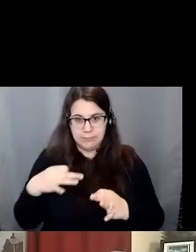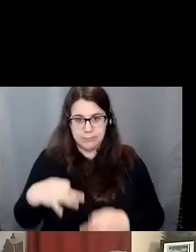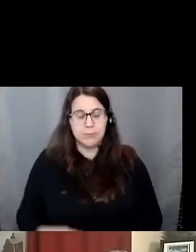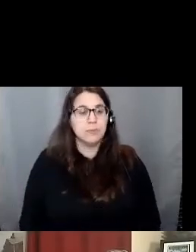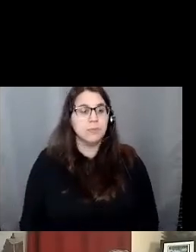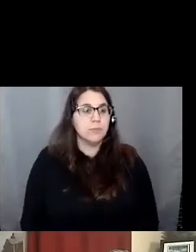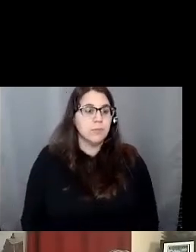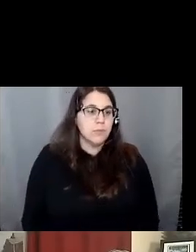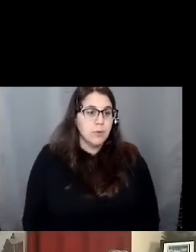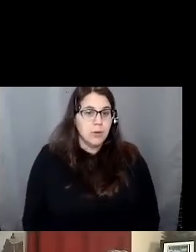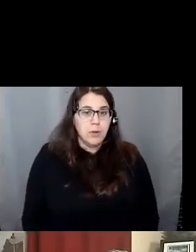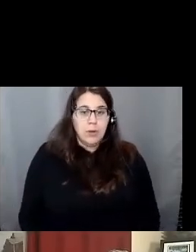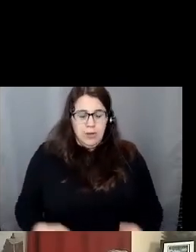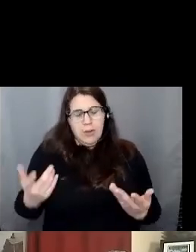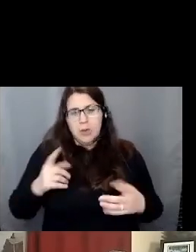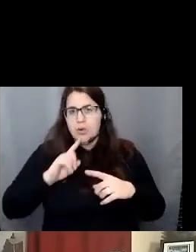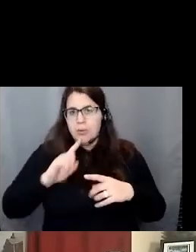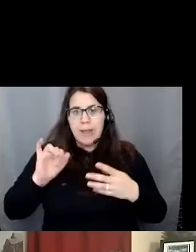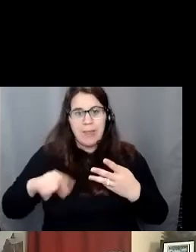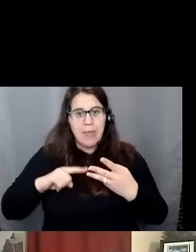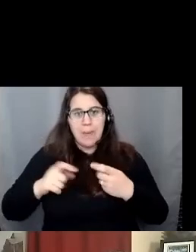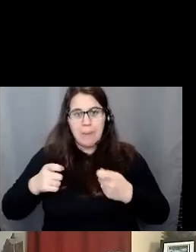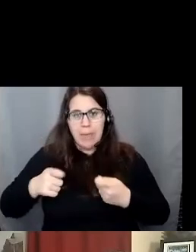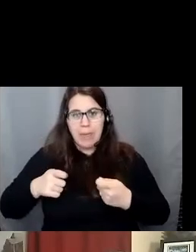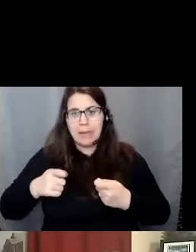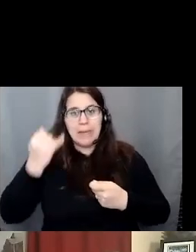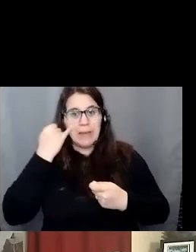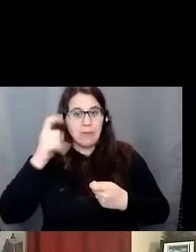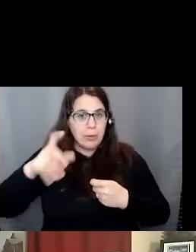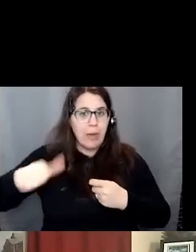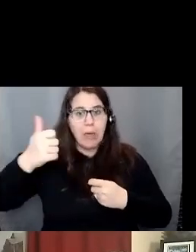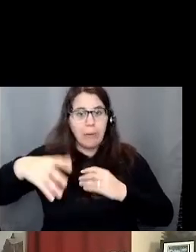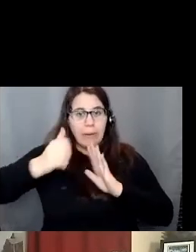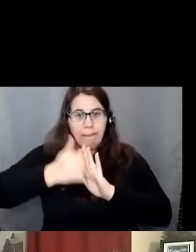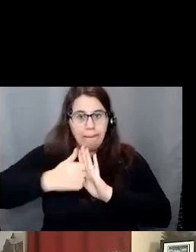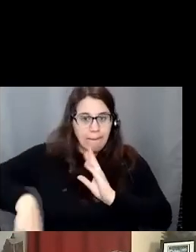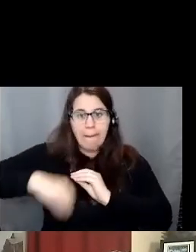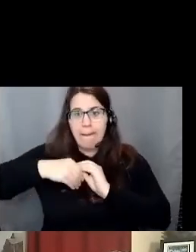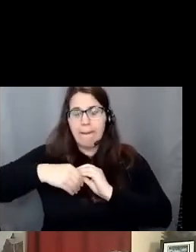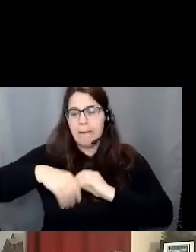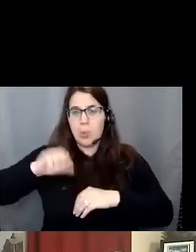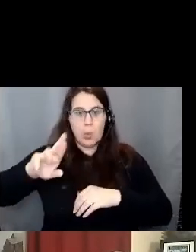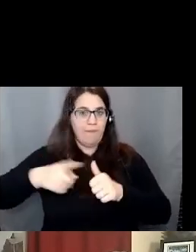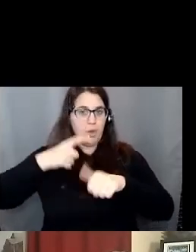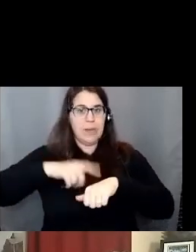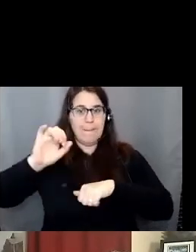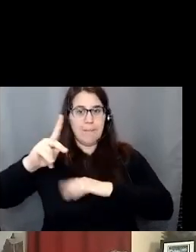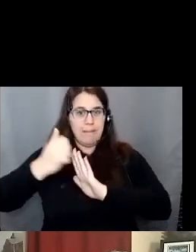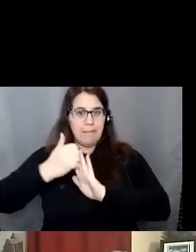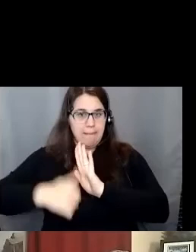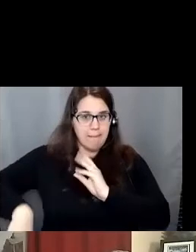that's where you can go to add an additional bank account or a bank account for the first time if you haven't added